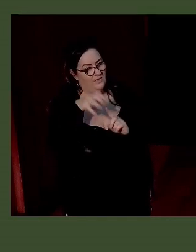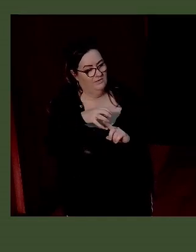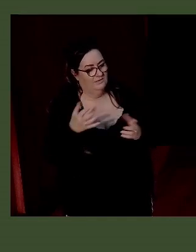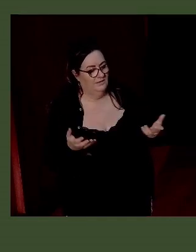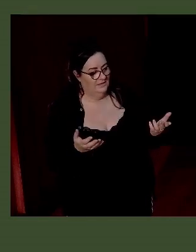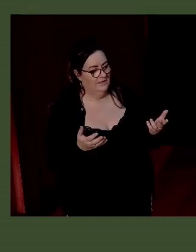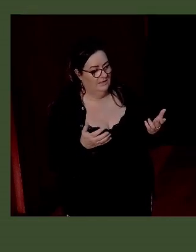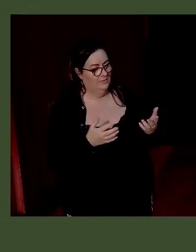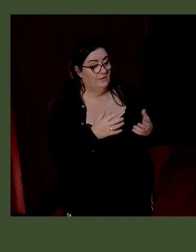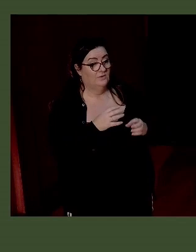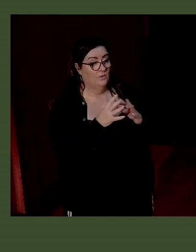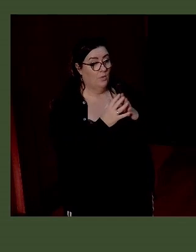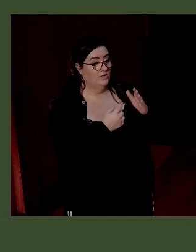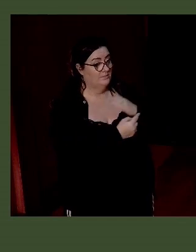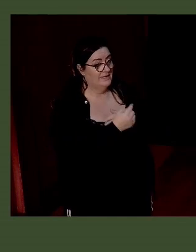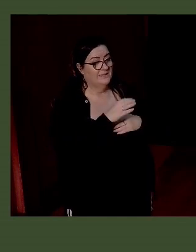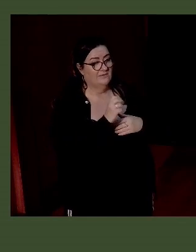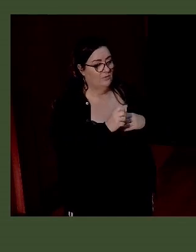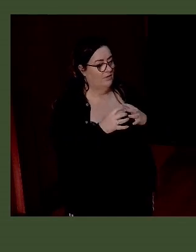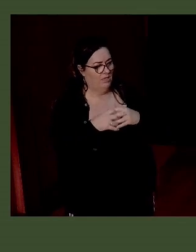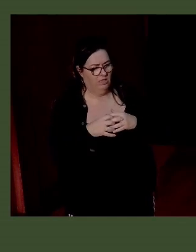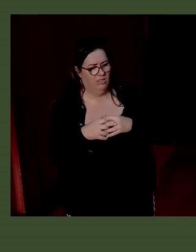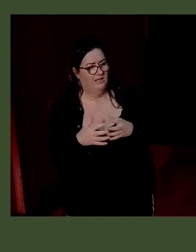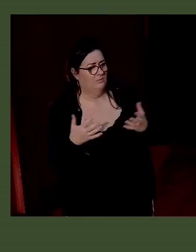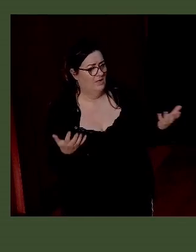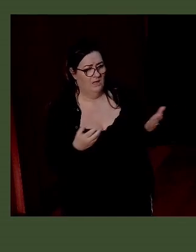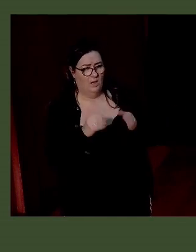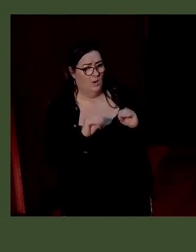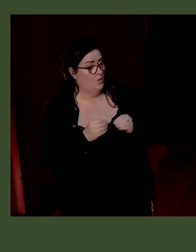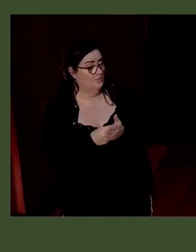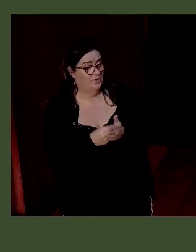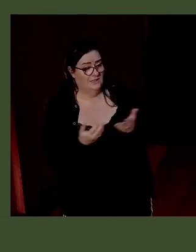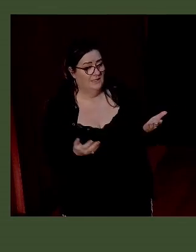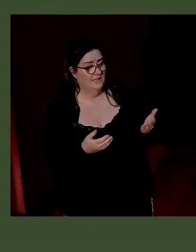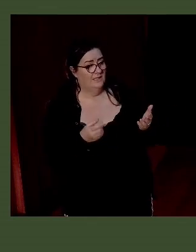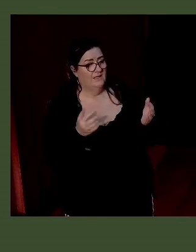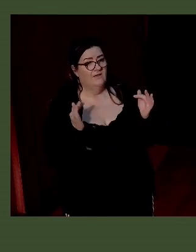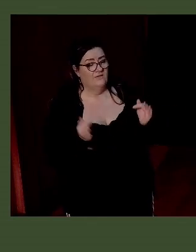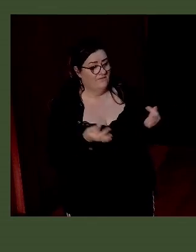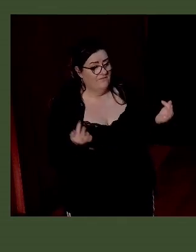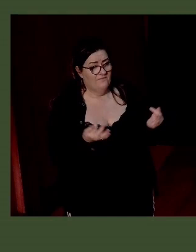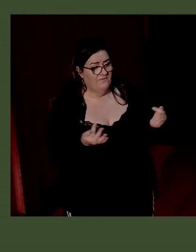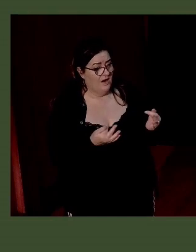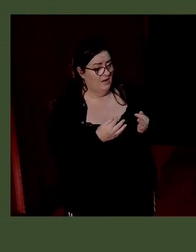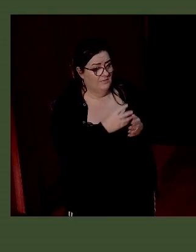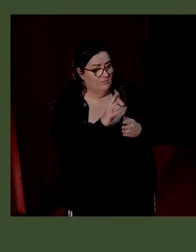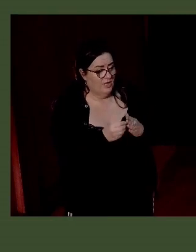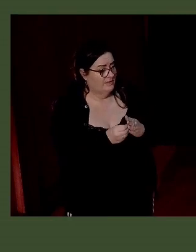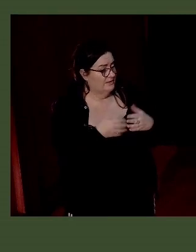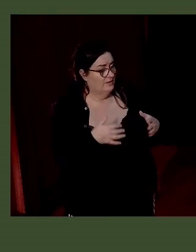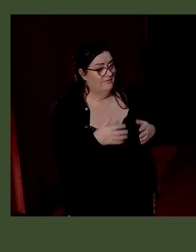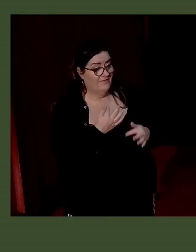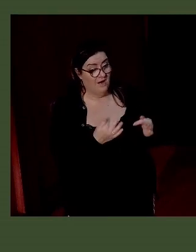collection collapsed during the War of Independence and Civil War, and there were massive arrears. Agricultural prices fell in the 1920s. Farmers